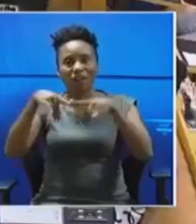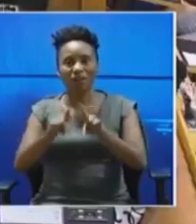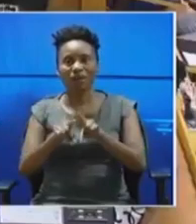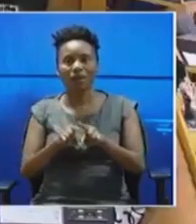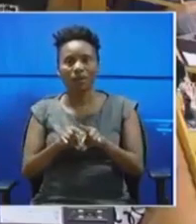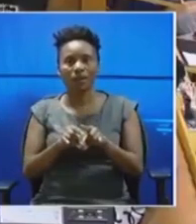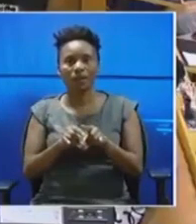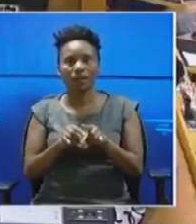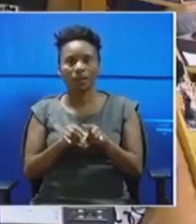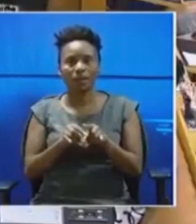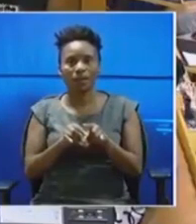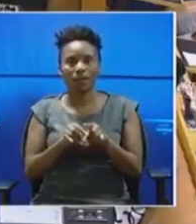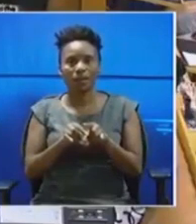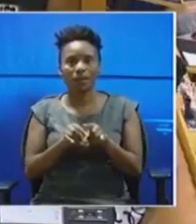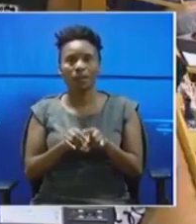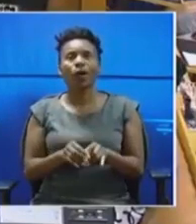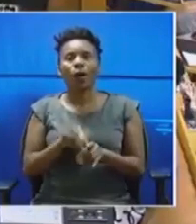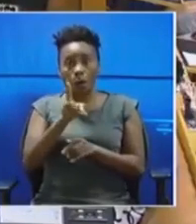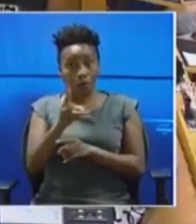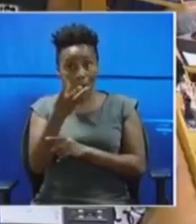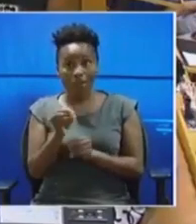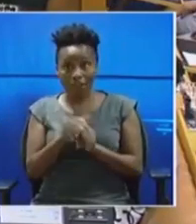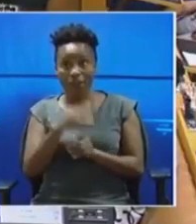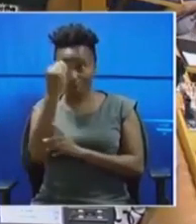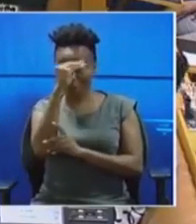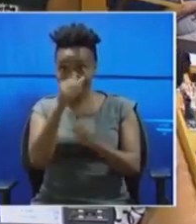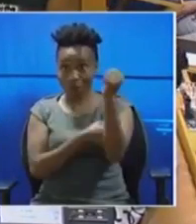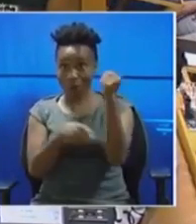got House some Chair. police officers to assist with the ANC bench.